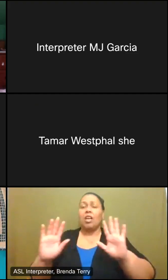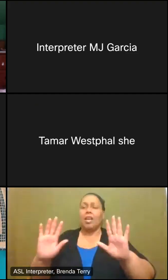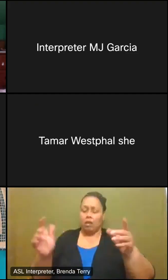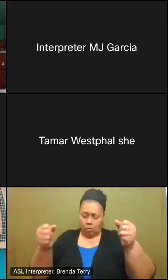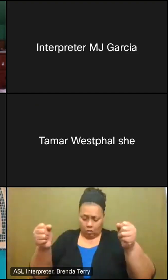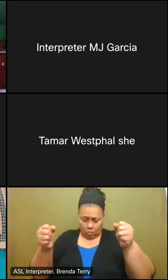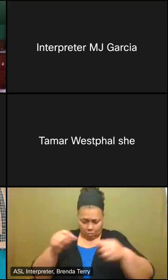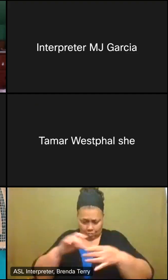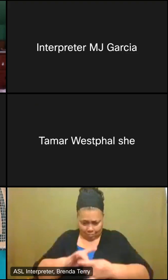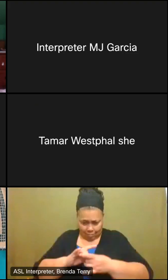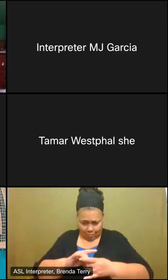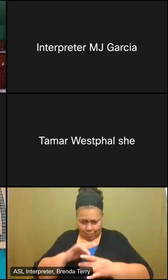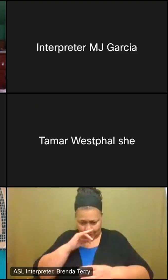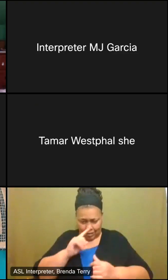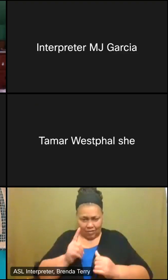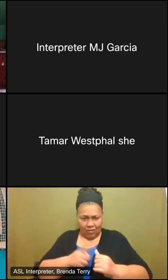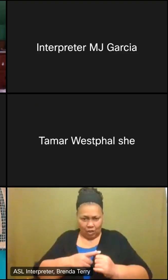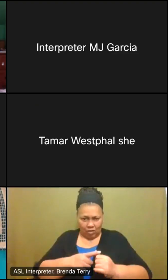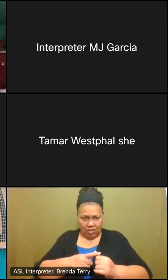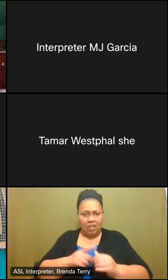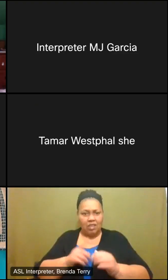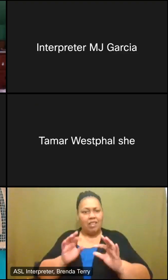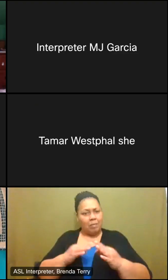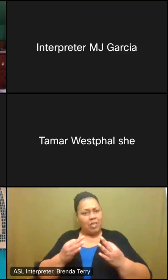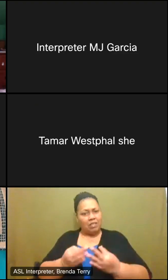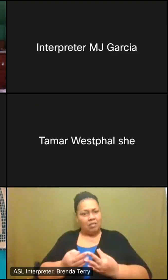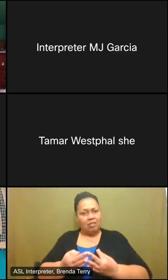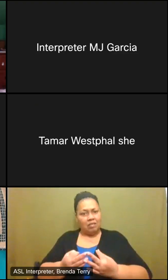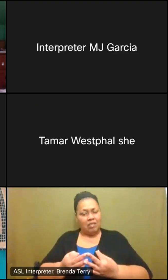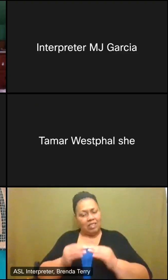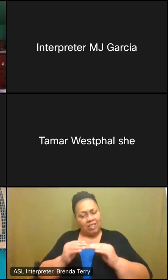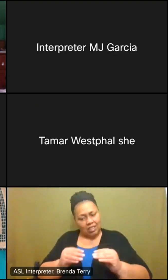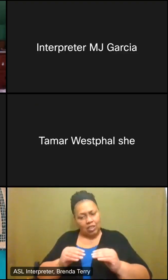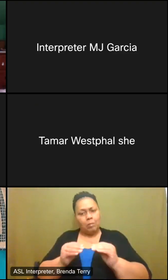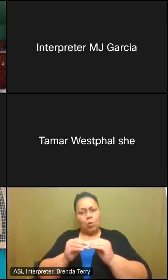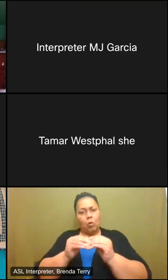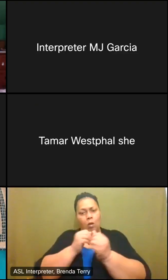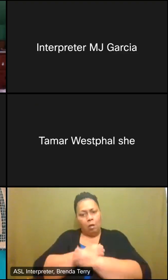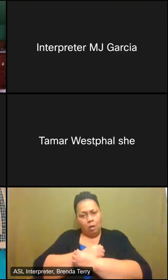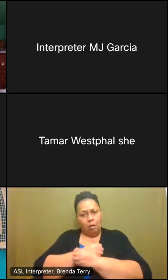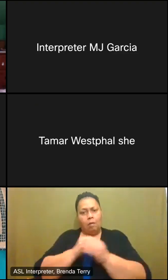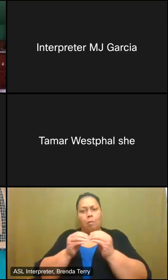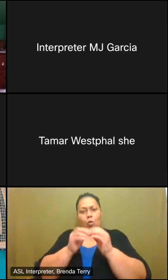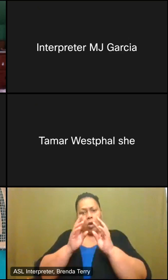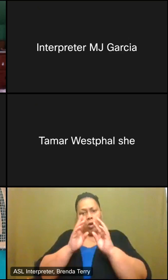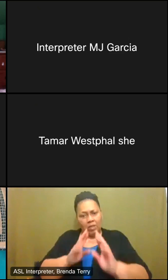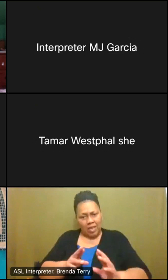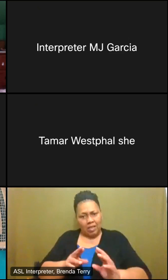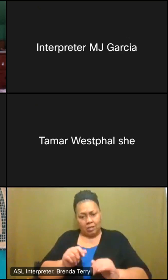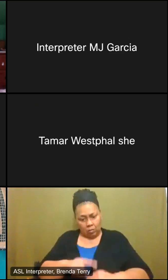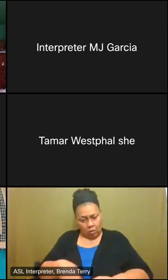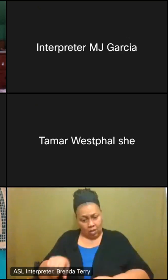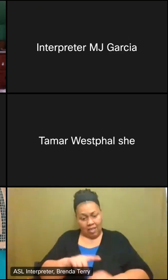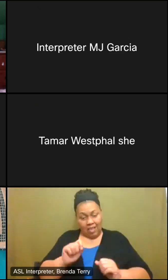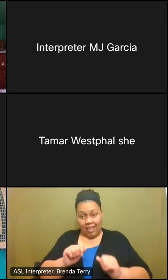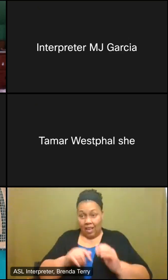your kids first and your family. Teach them more love and more respect so they can go out